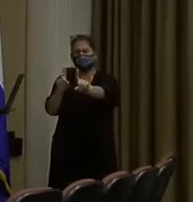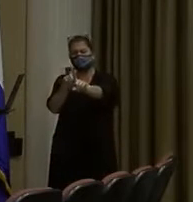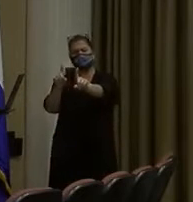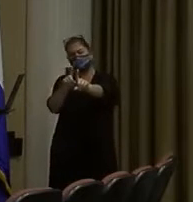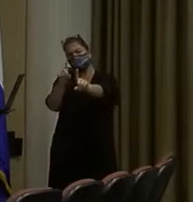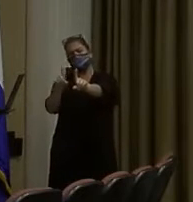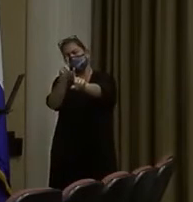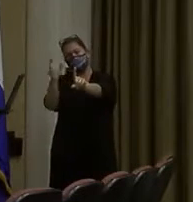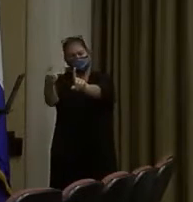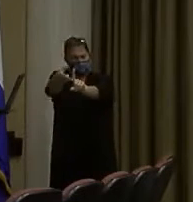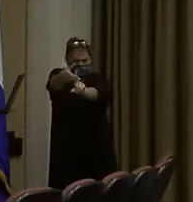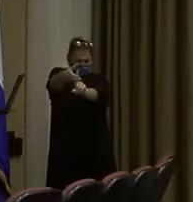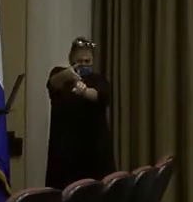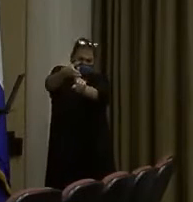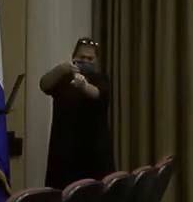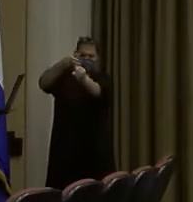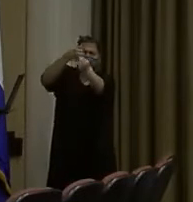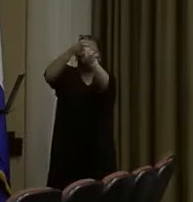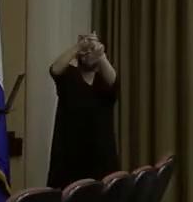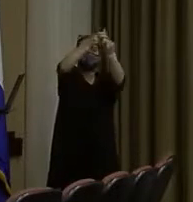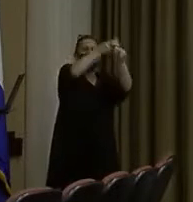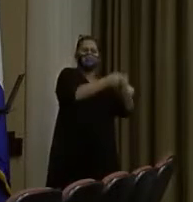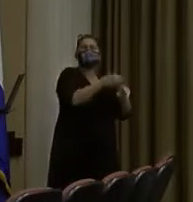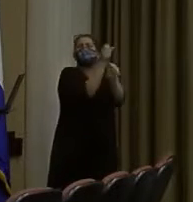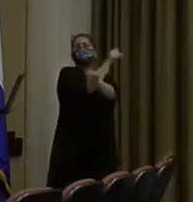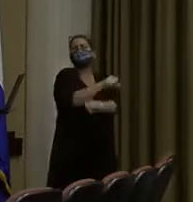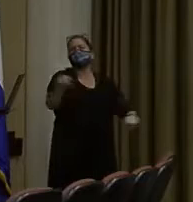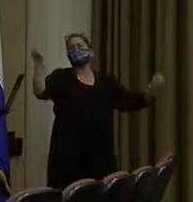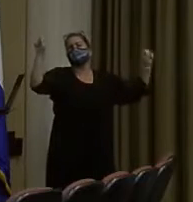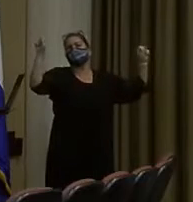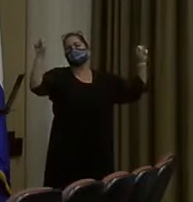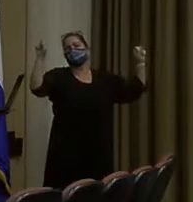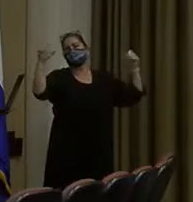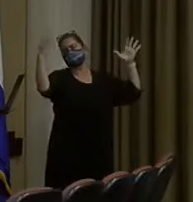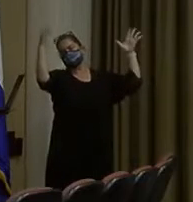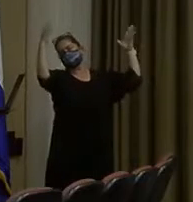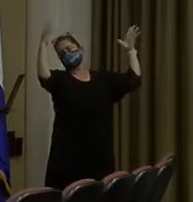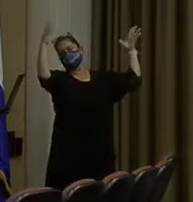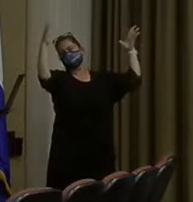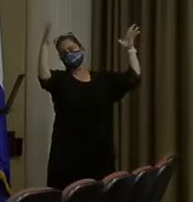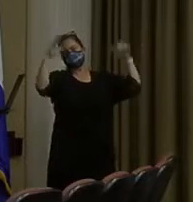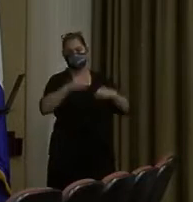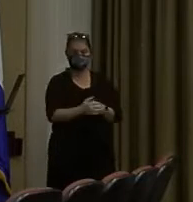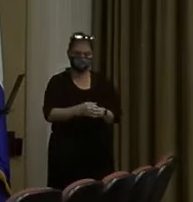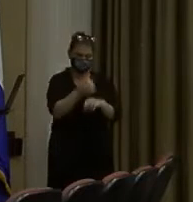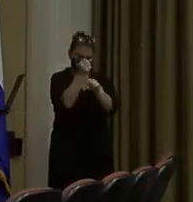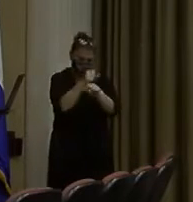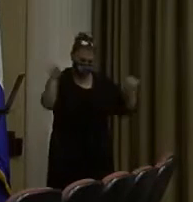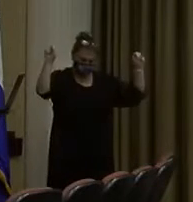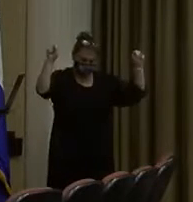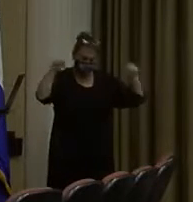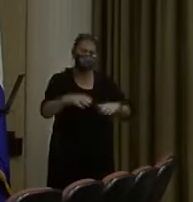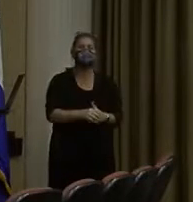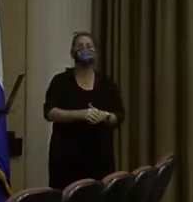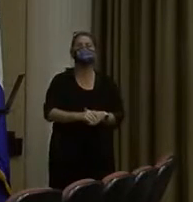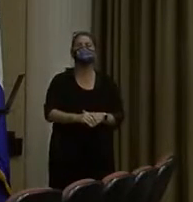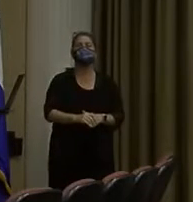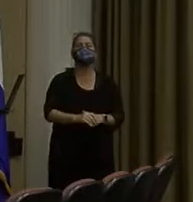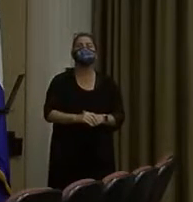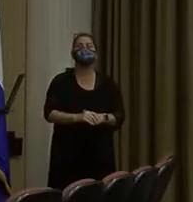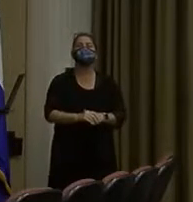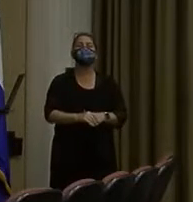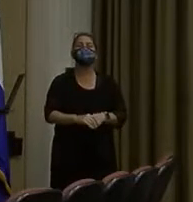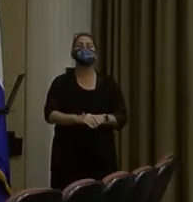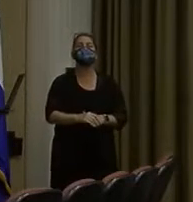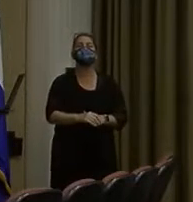and she pulls her to shore. She saves her. Let's give Dean Syrup a hand, please. Woo!